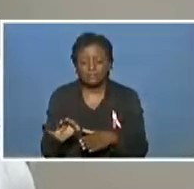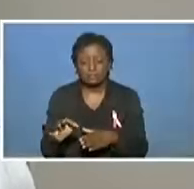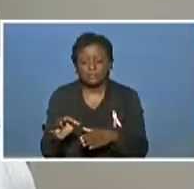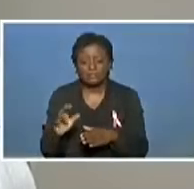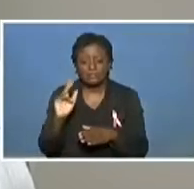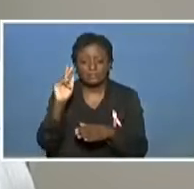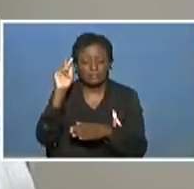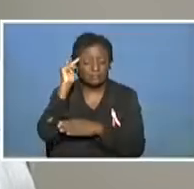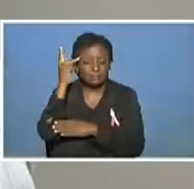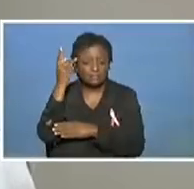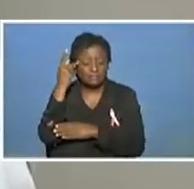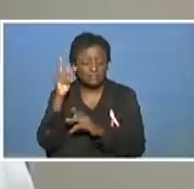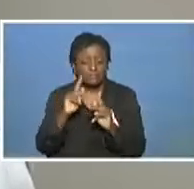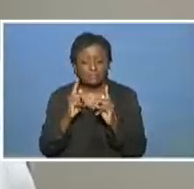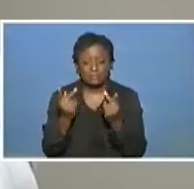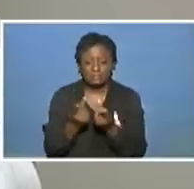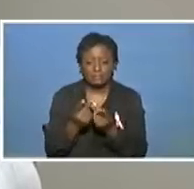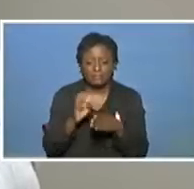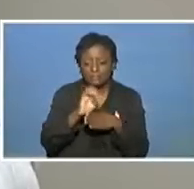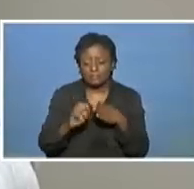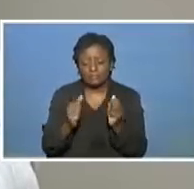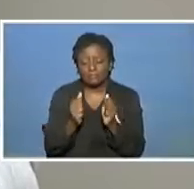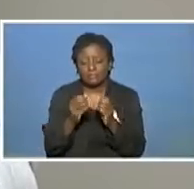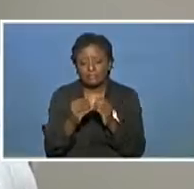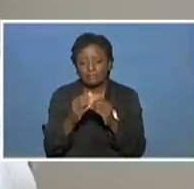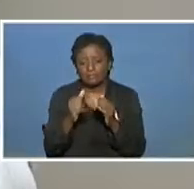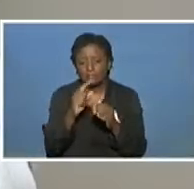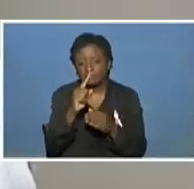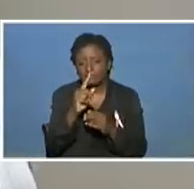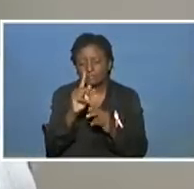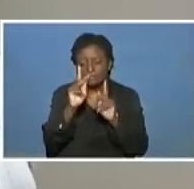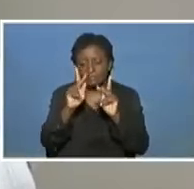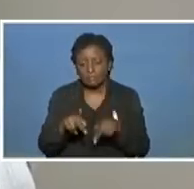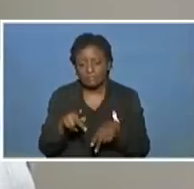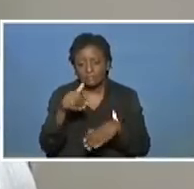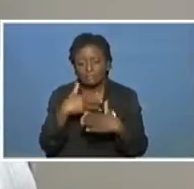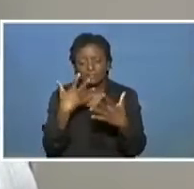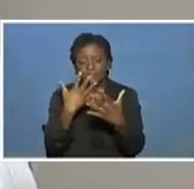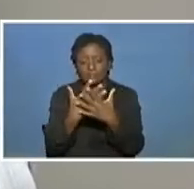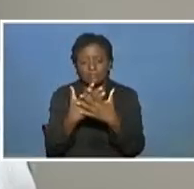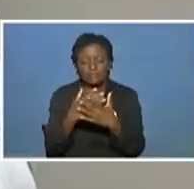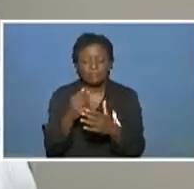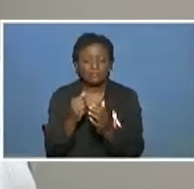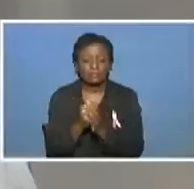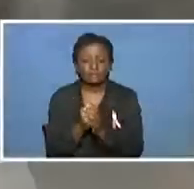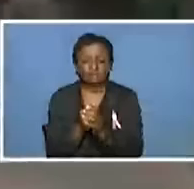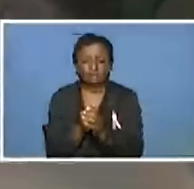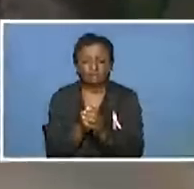than one person behind bars. Cleopatra Murphy shares how it all unfolded.